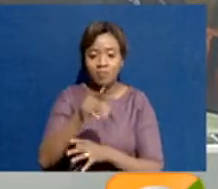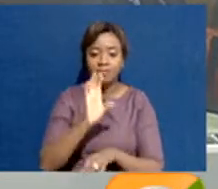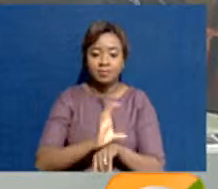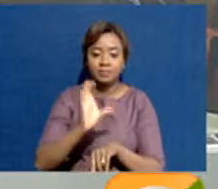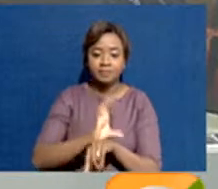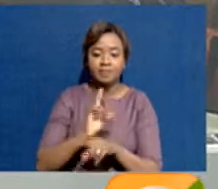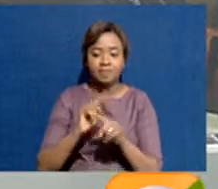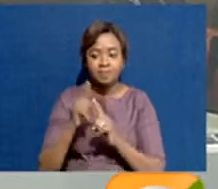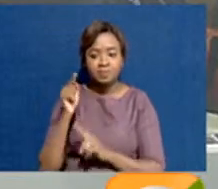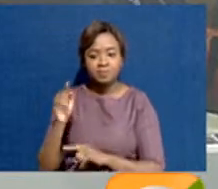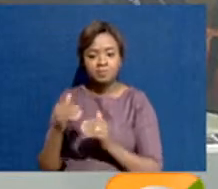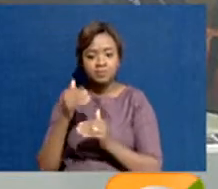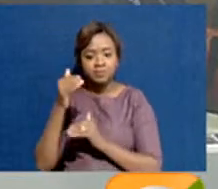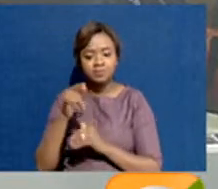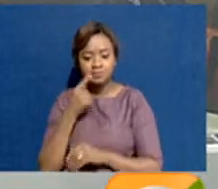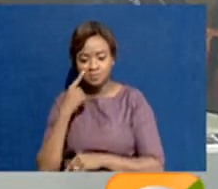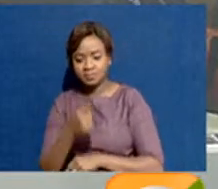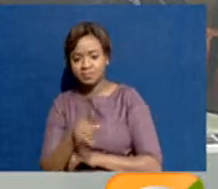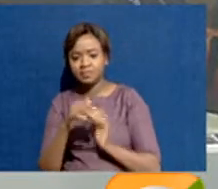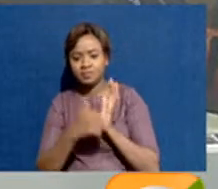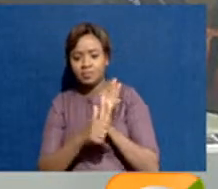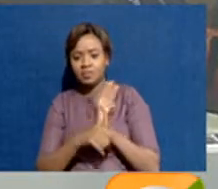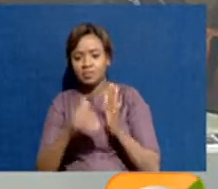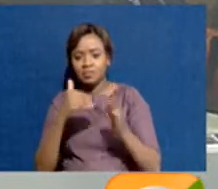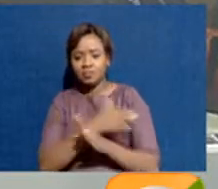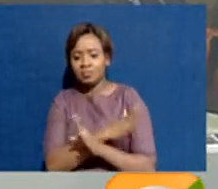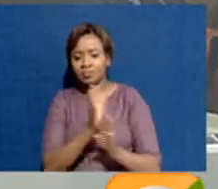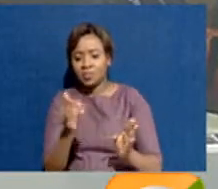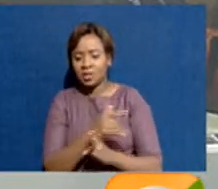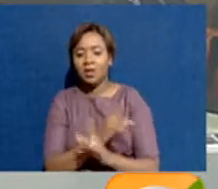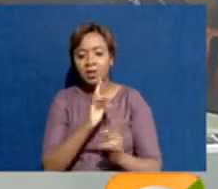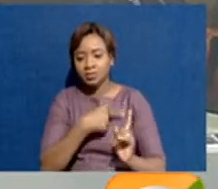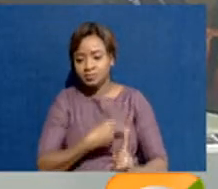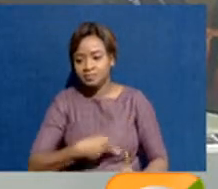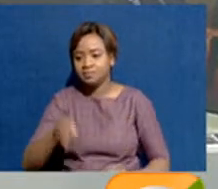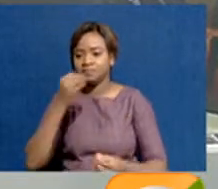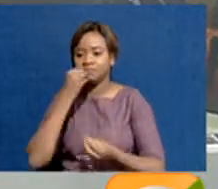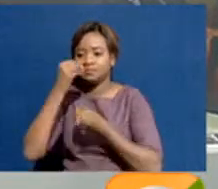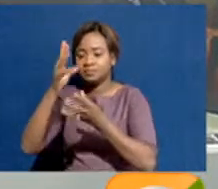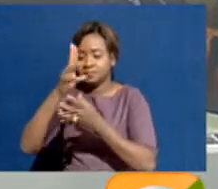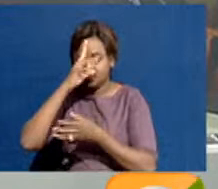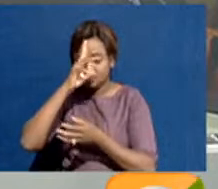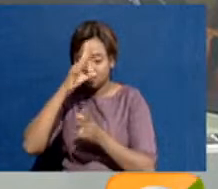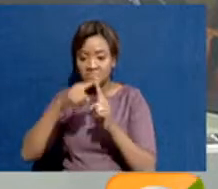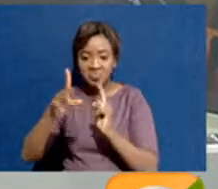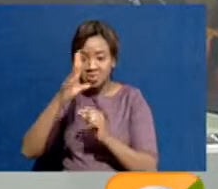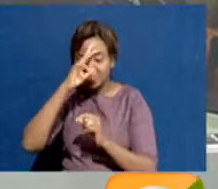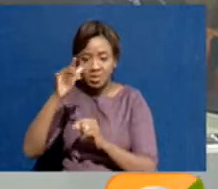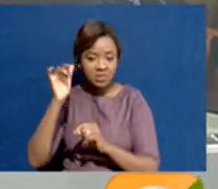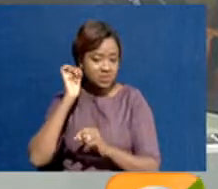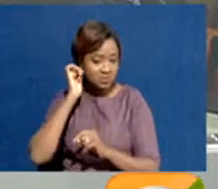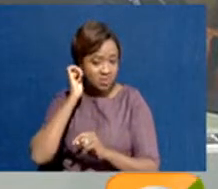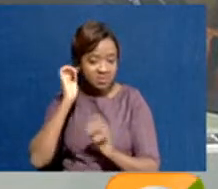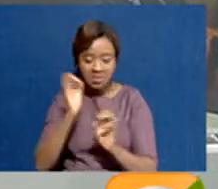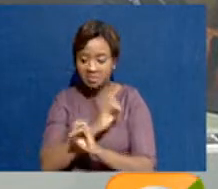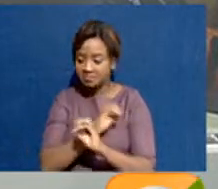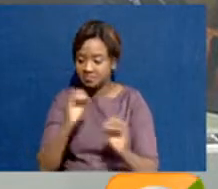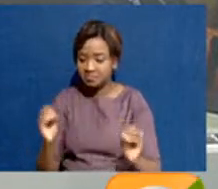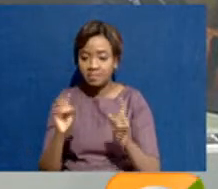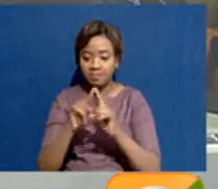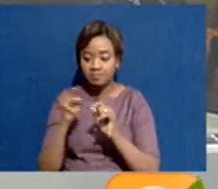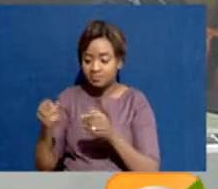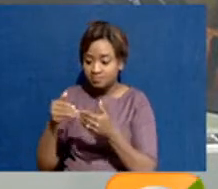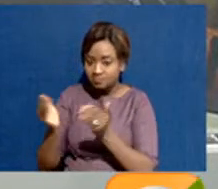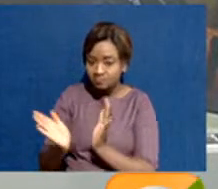the safety of their loved ones in the cult multiple times, but police refused to act. The family